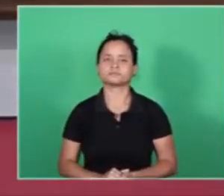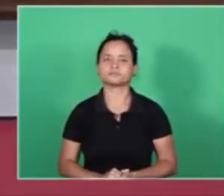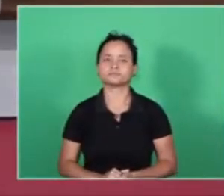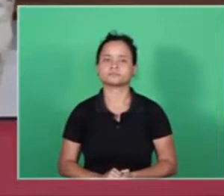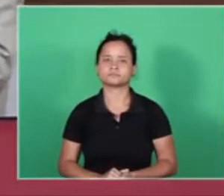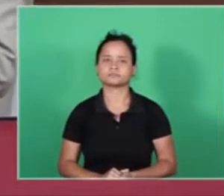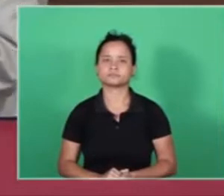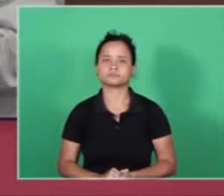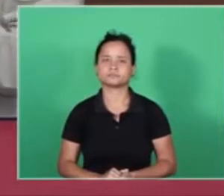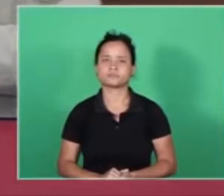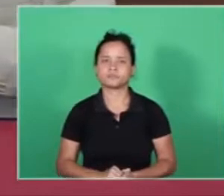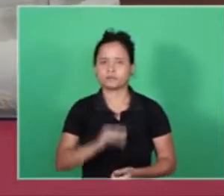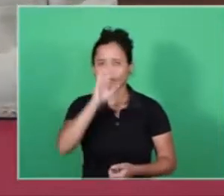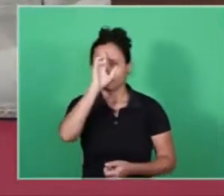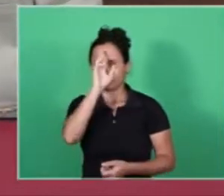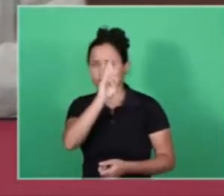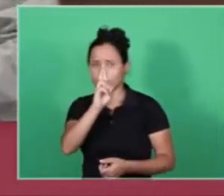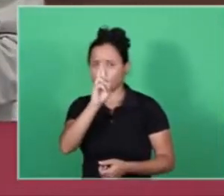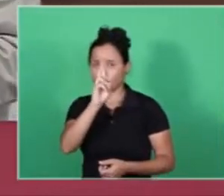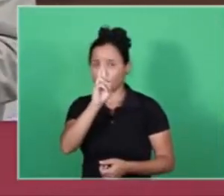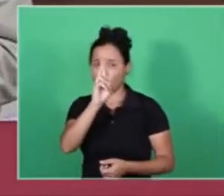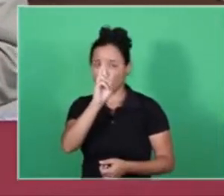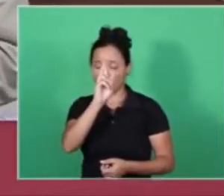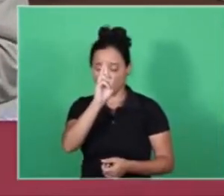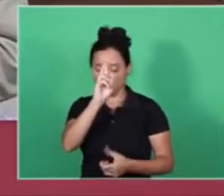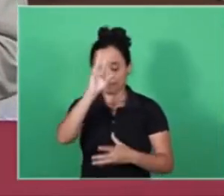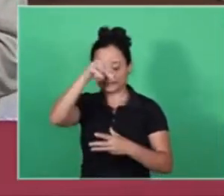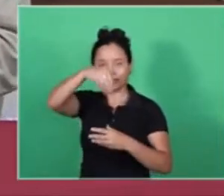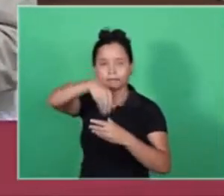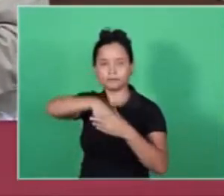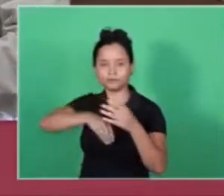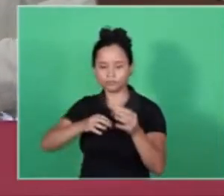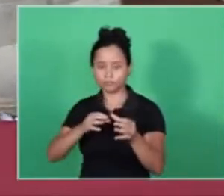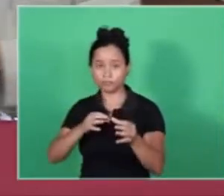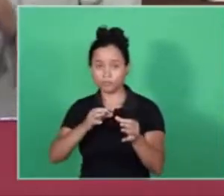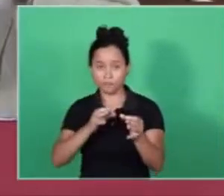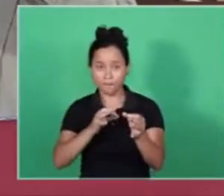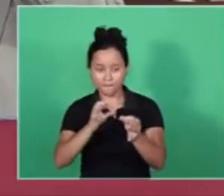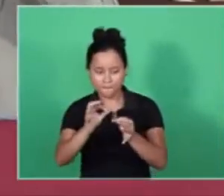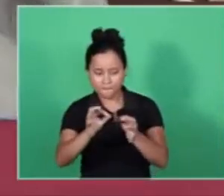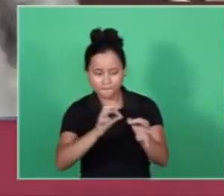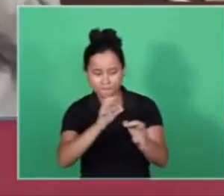is inside a project of creation.